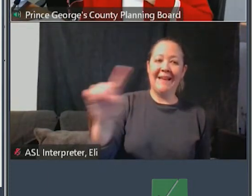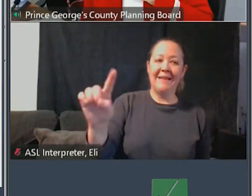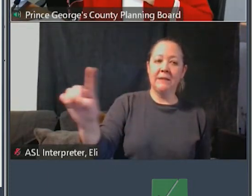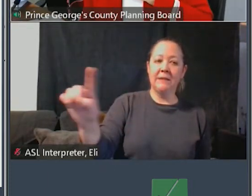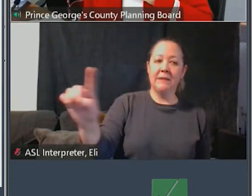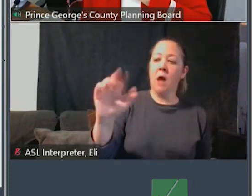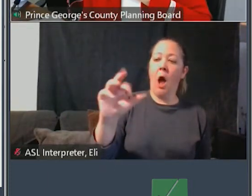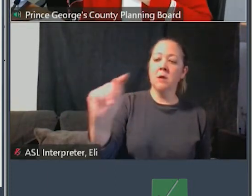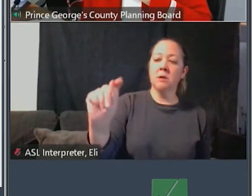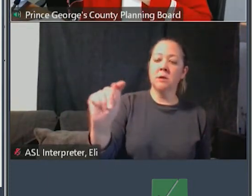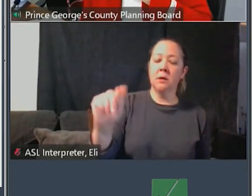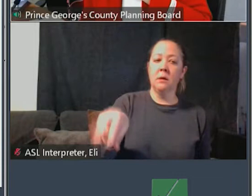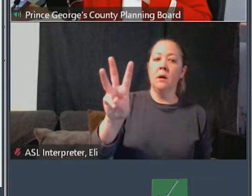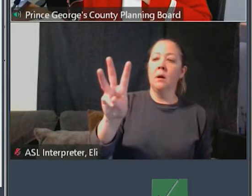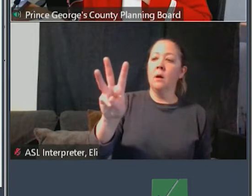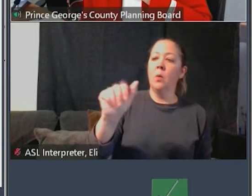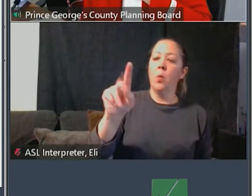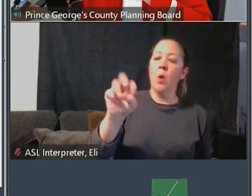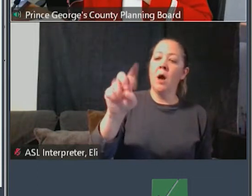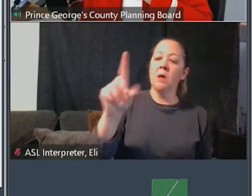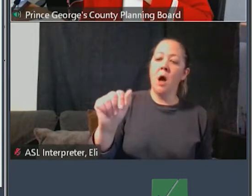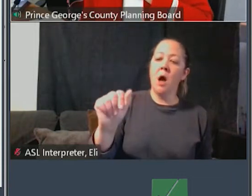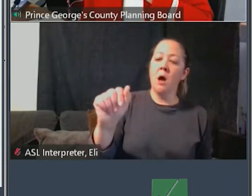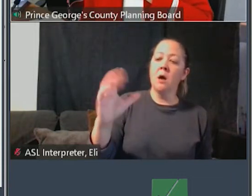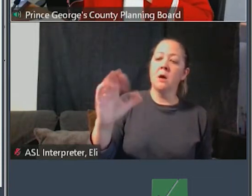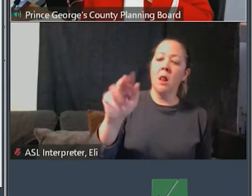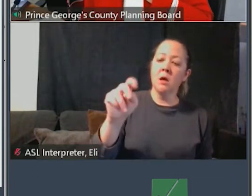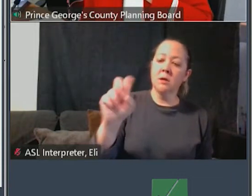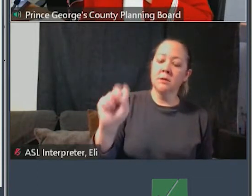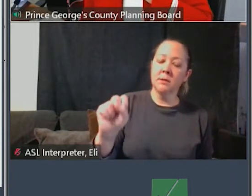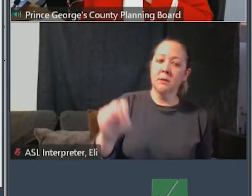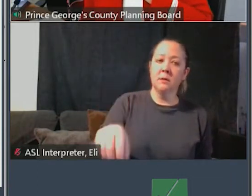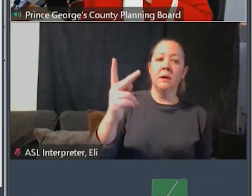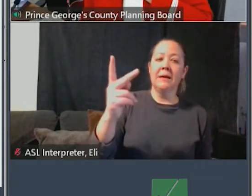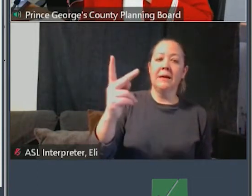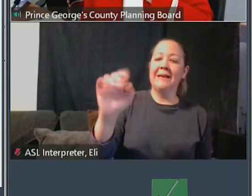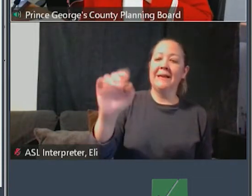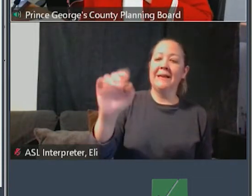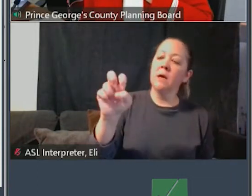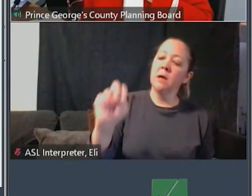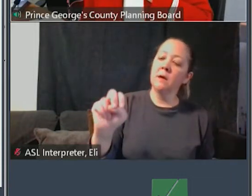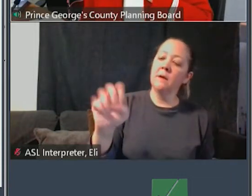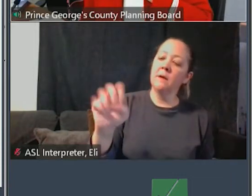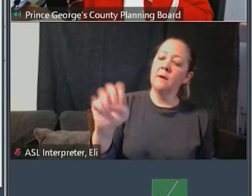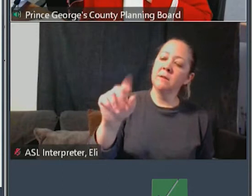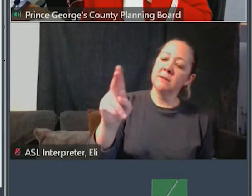Wanda Collins? Kevin Francis? Adele